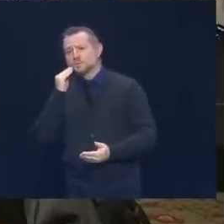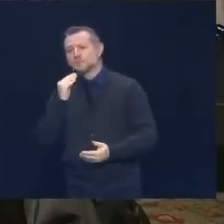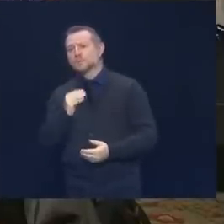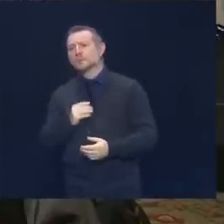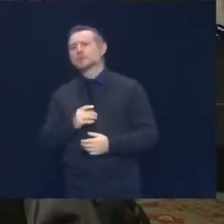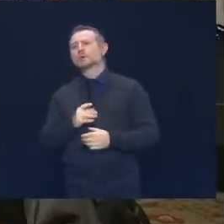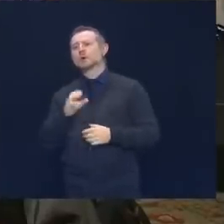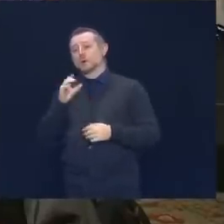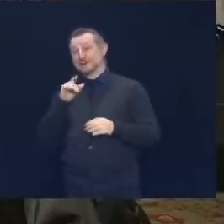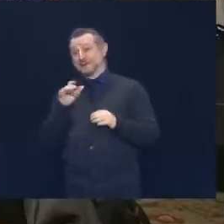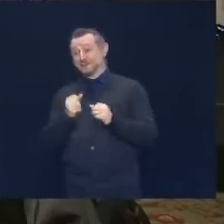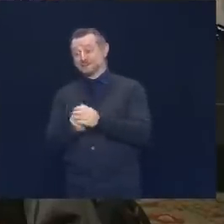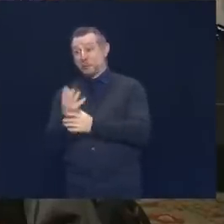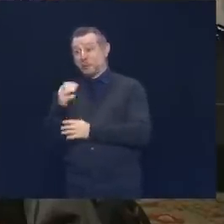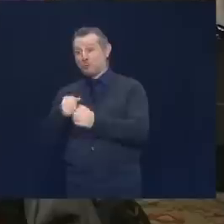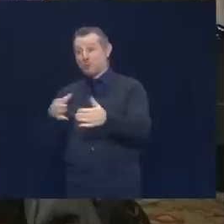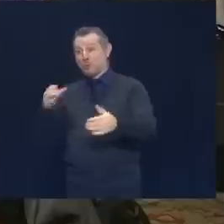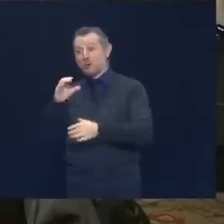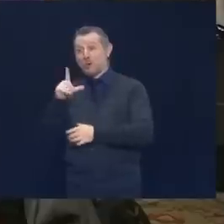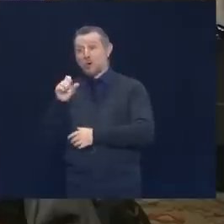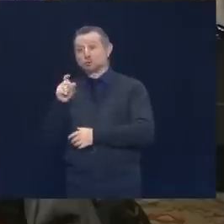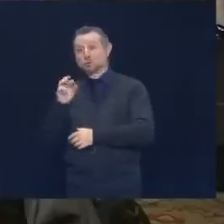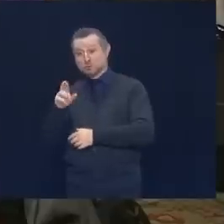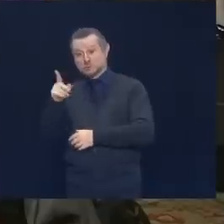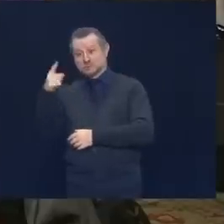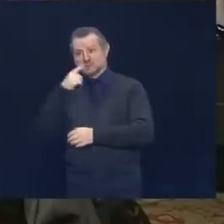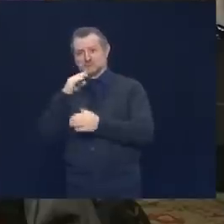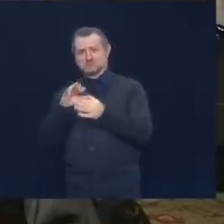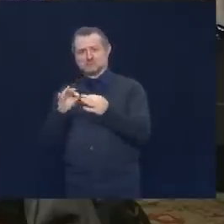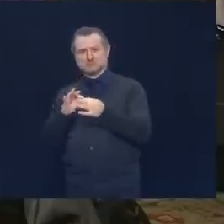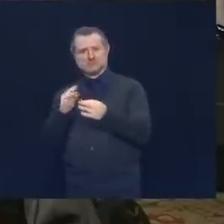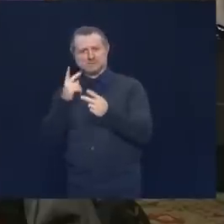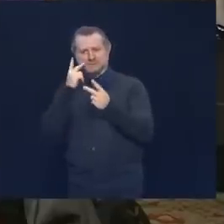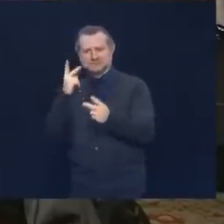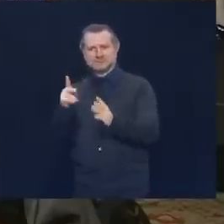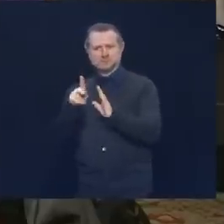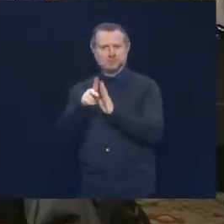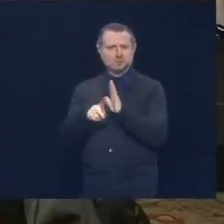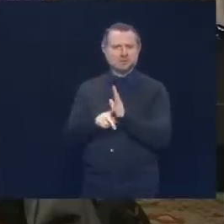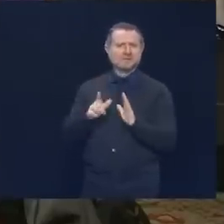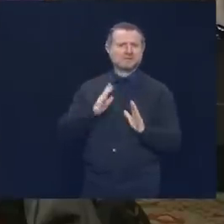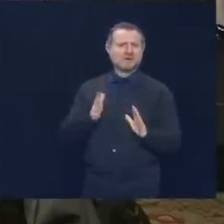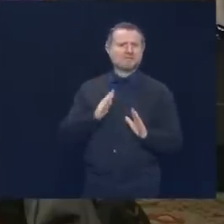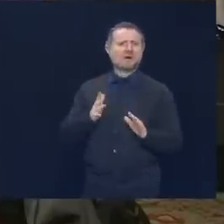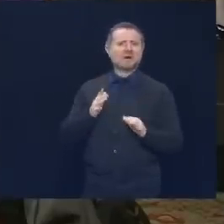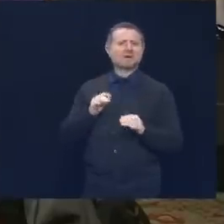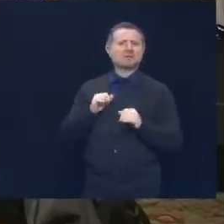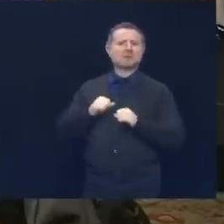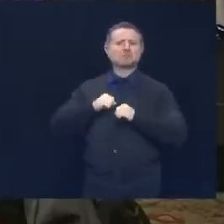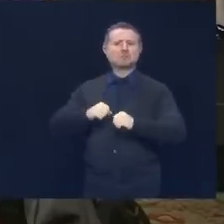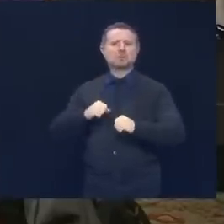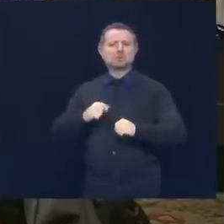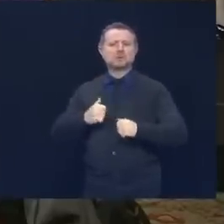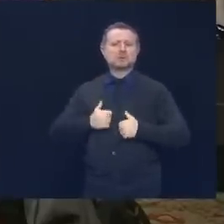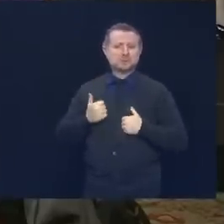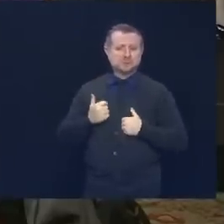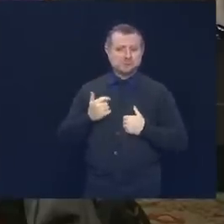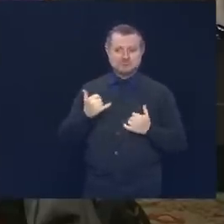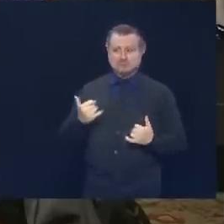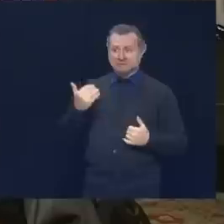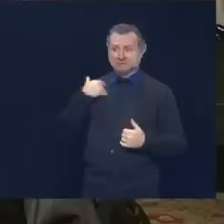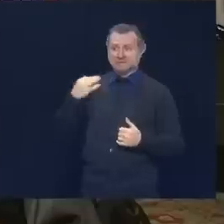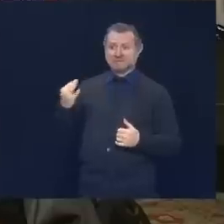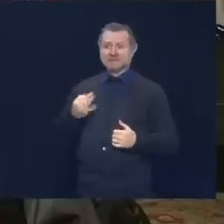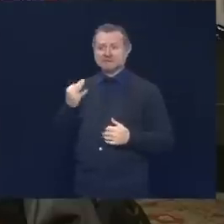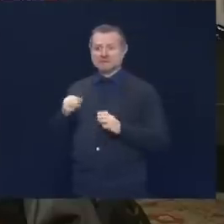time that he believed that the visitation policy was strict enough to protect residents. It now appears that on Friday the state has moved